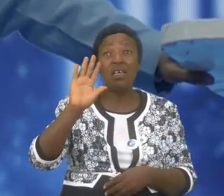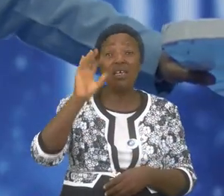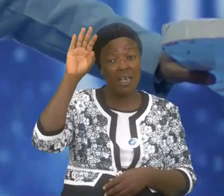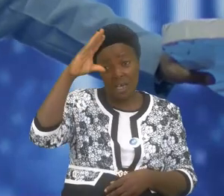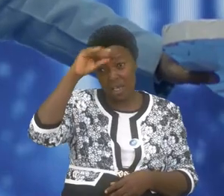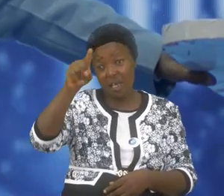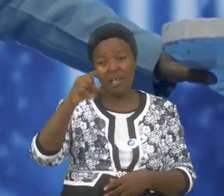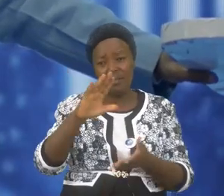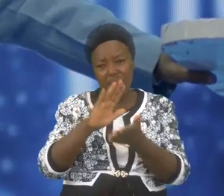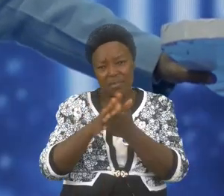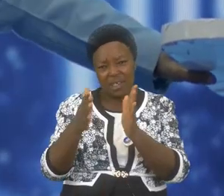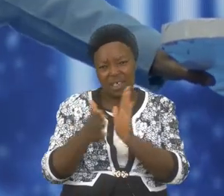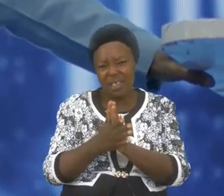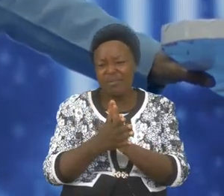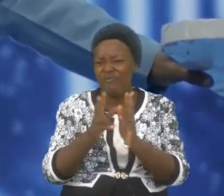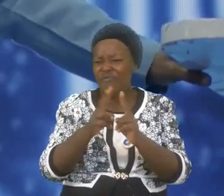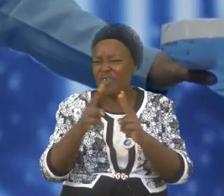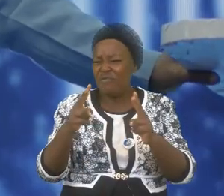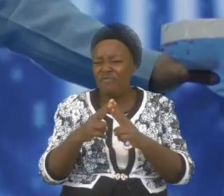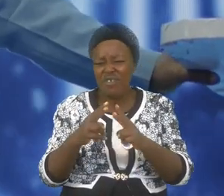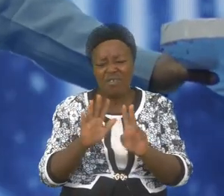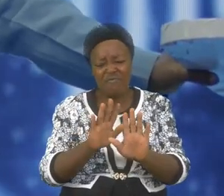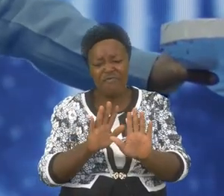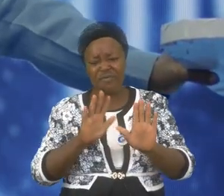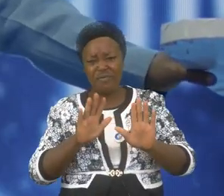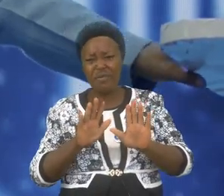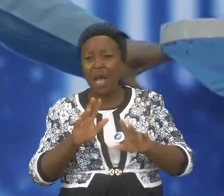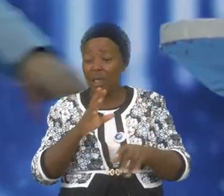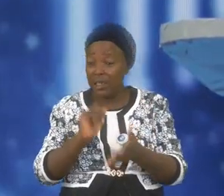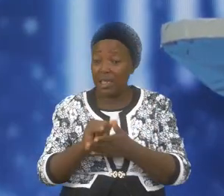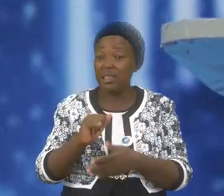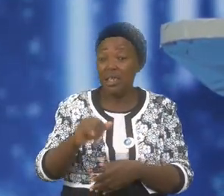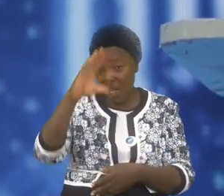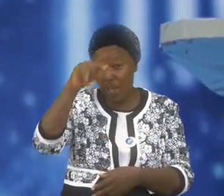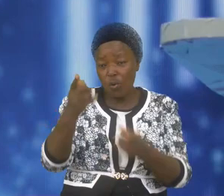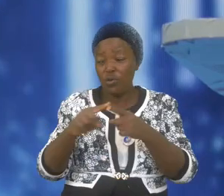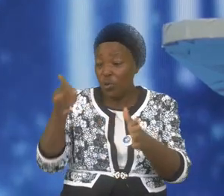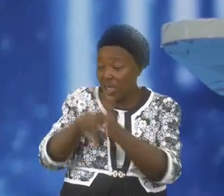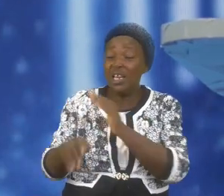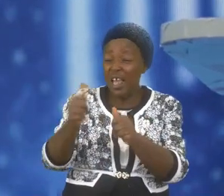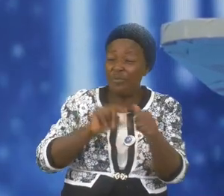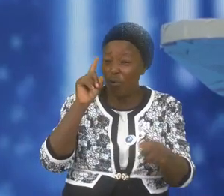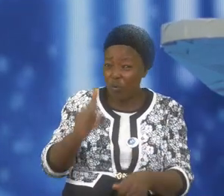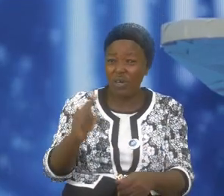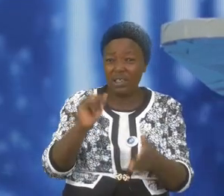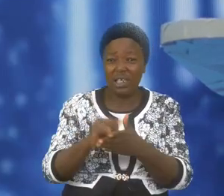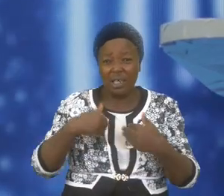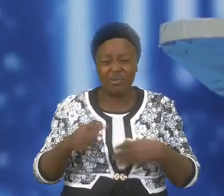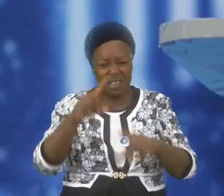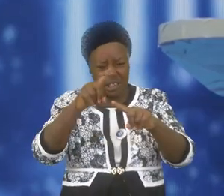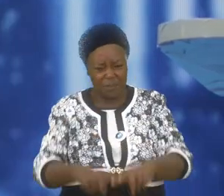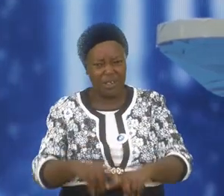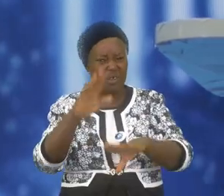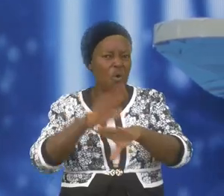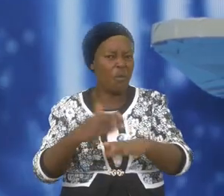kill everybody that he had been trusting, depending on. But now, as Daniel